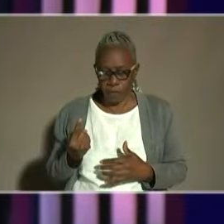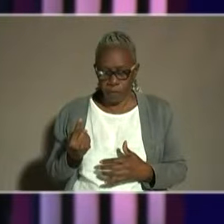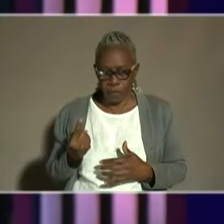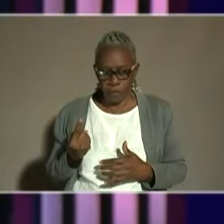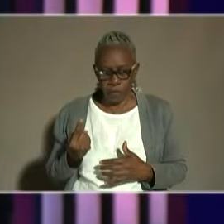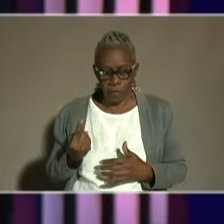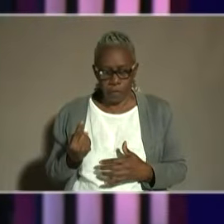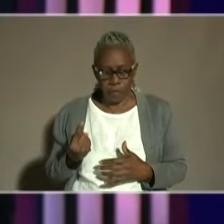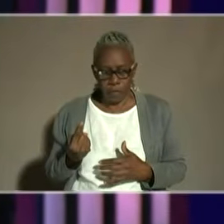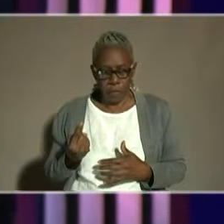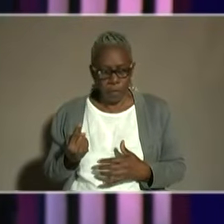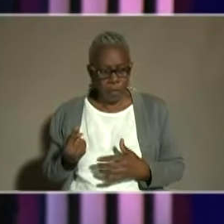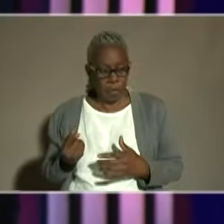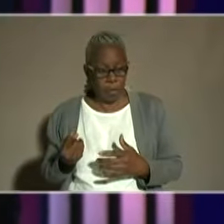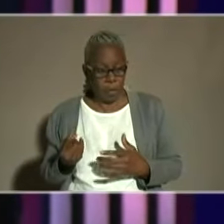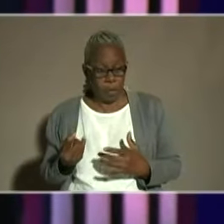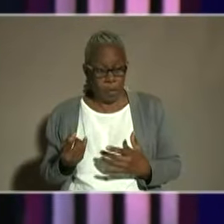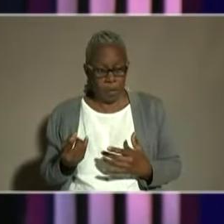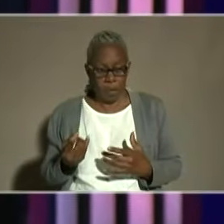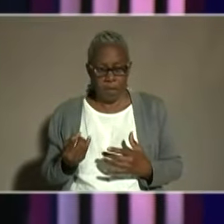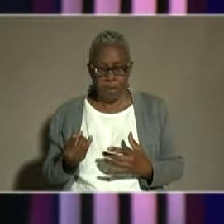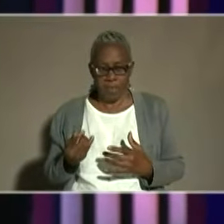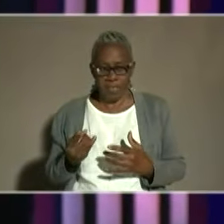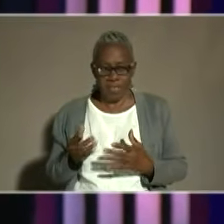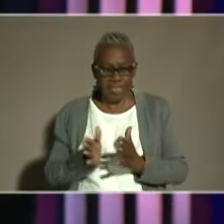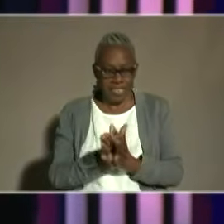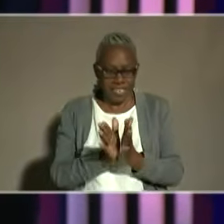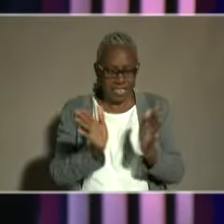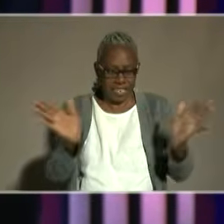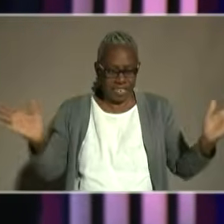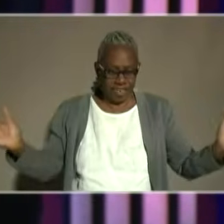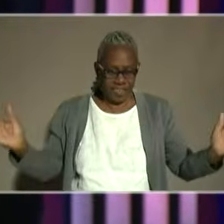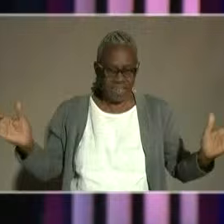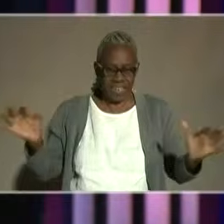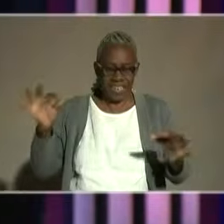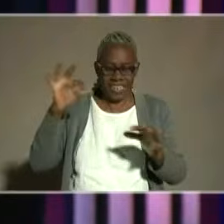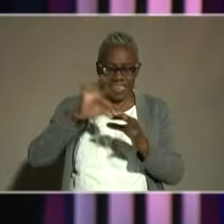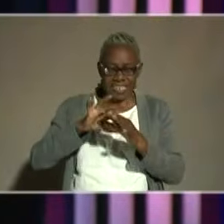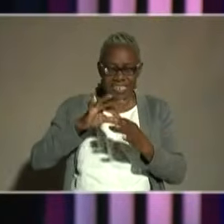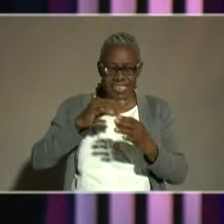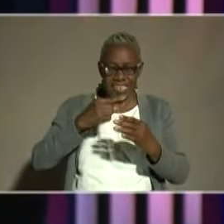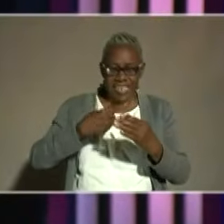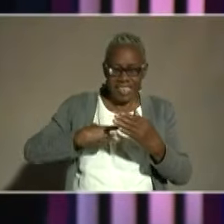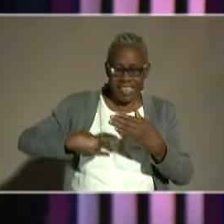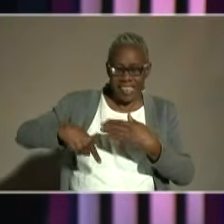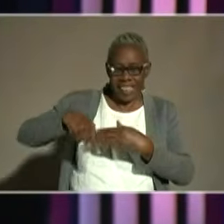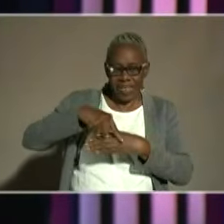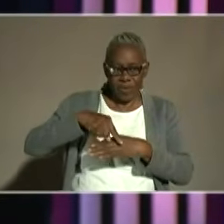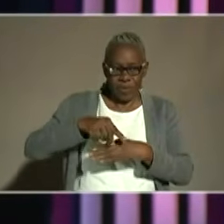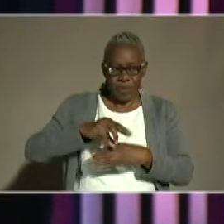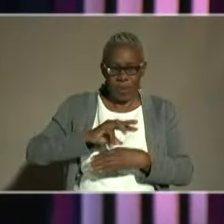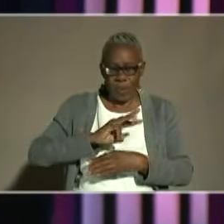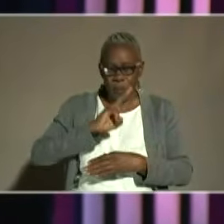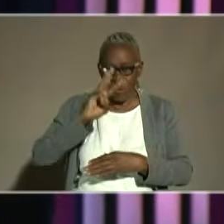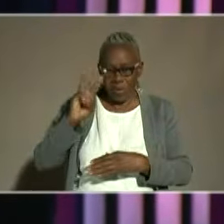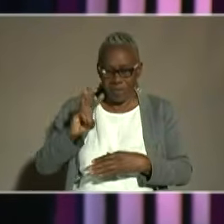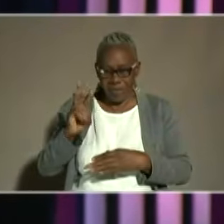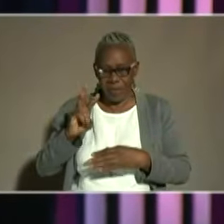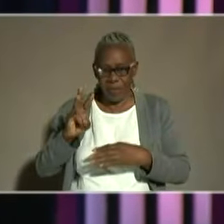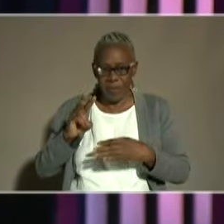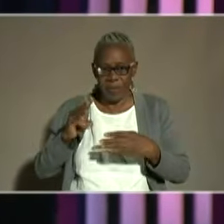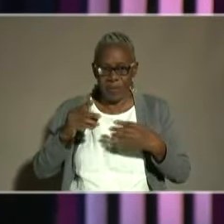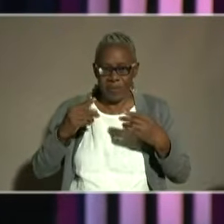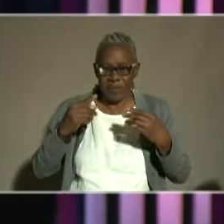The general election next week, Wednesday, presents a historic opportunity for the people of